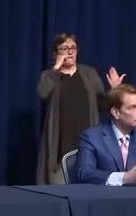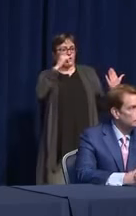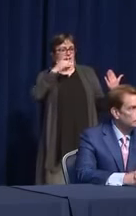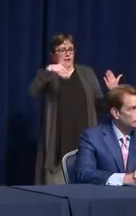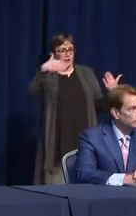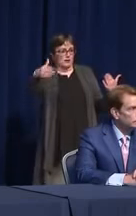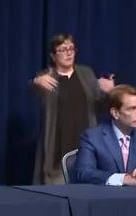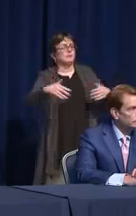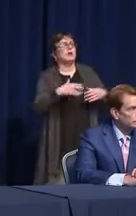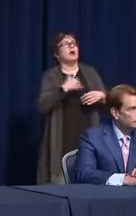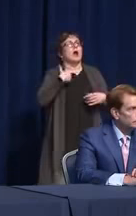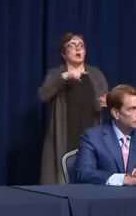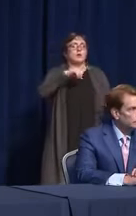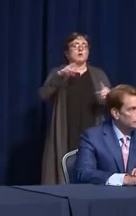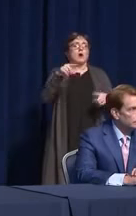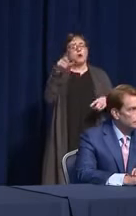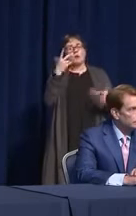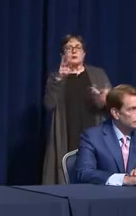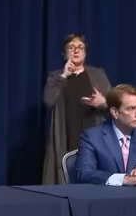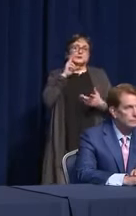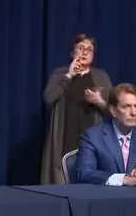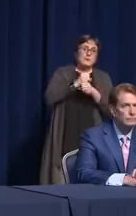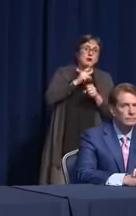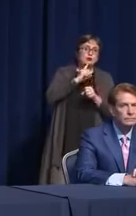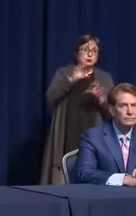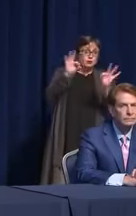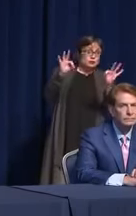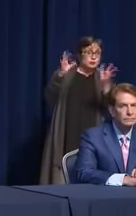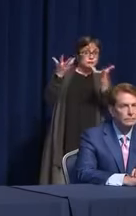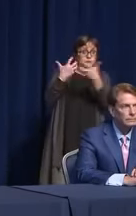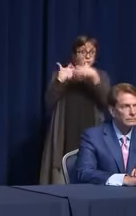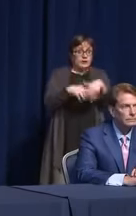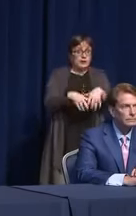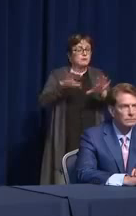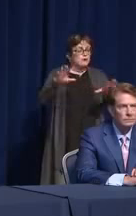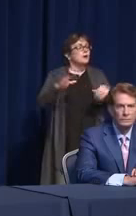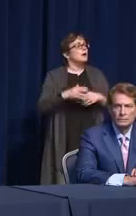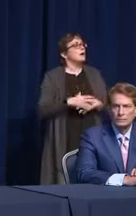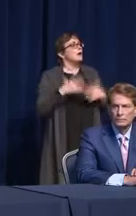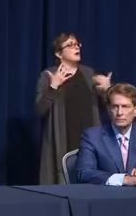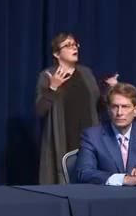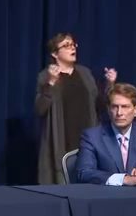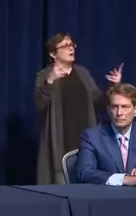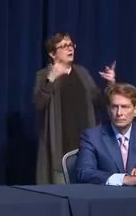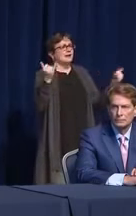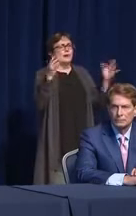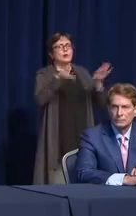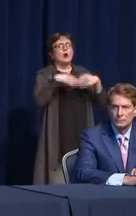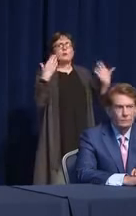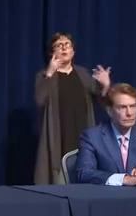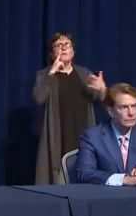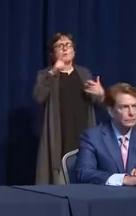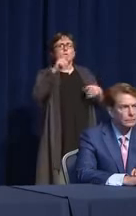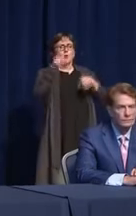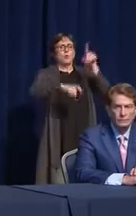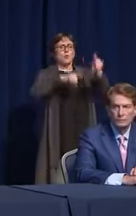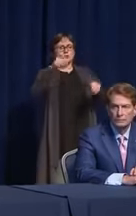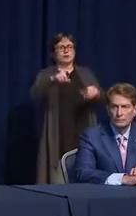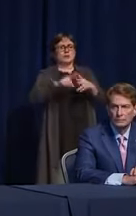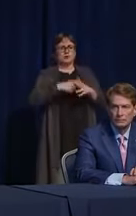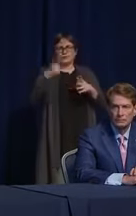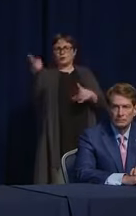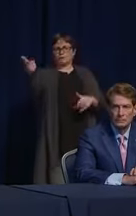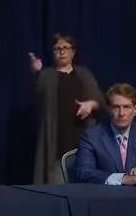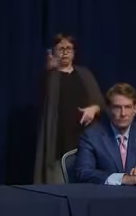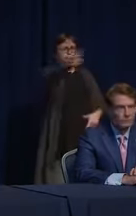college. I got that right, Mahan? Thank you. Let's take a few questions. Why don't I just go right to left if that's okay, and then if we come